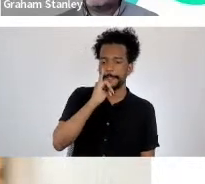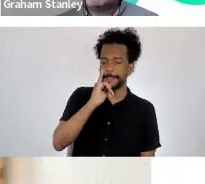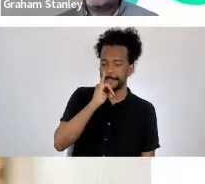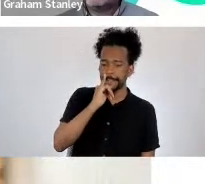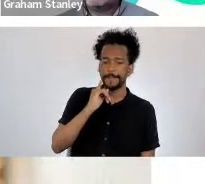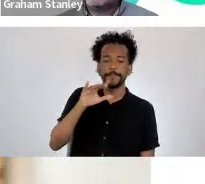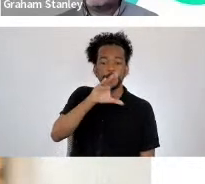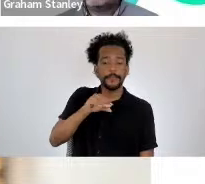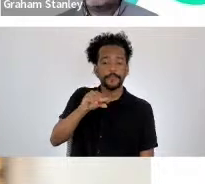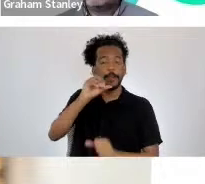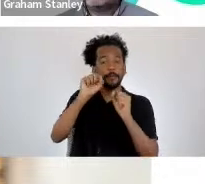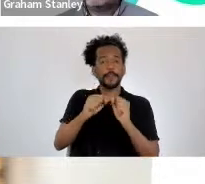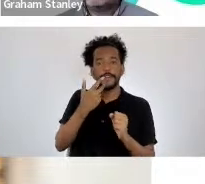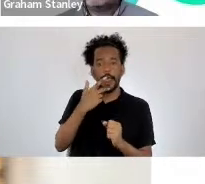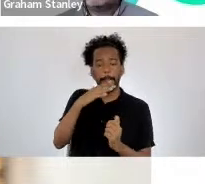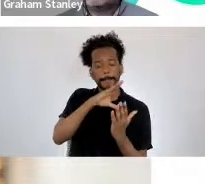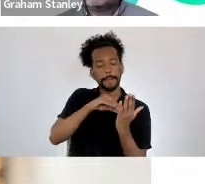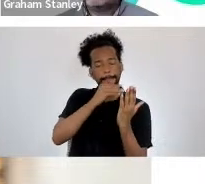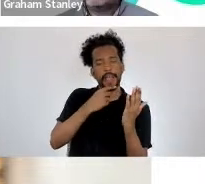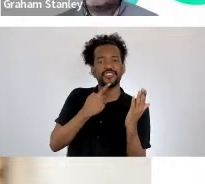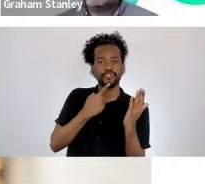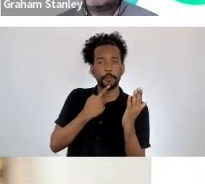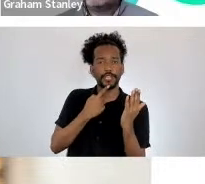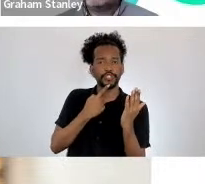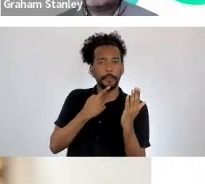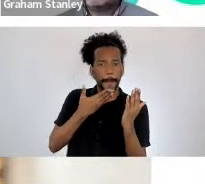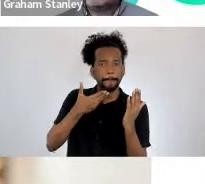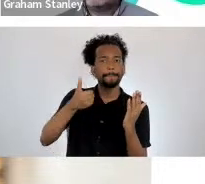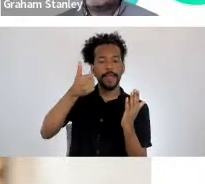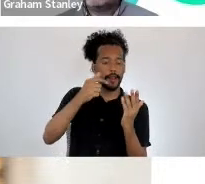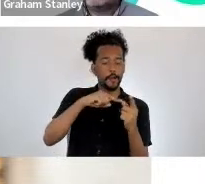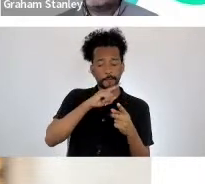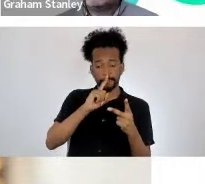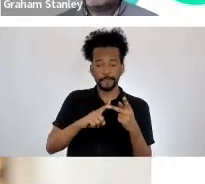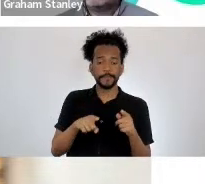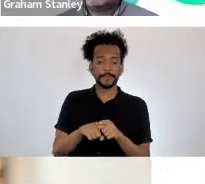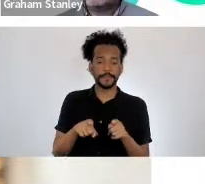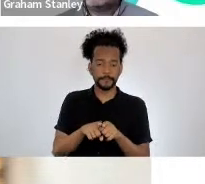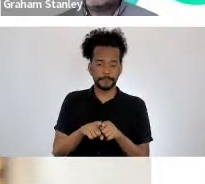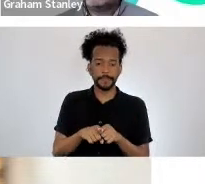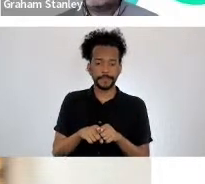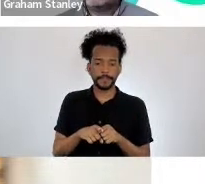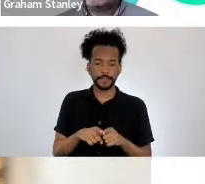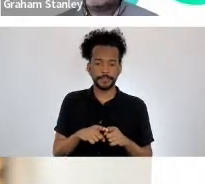There are a number of tools and systems available for learners to improve their